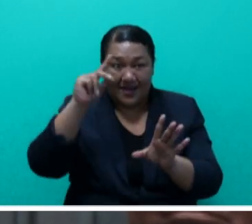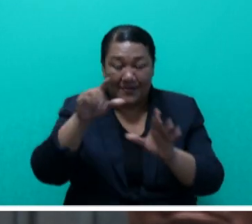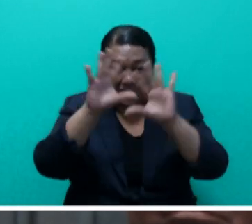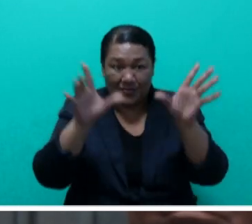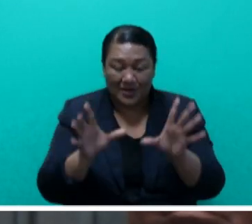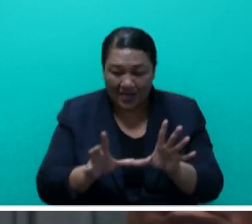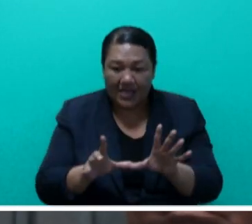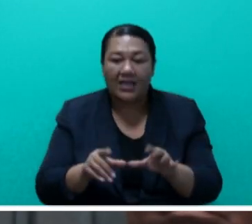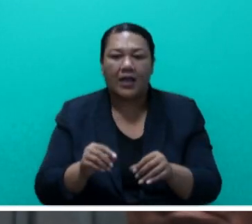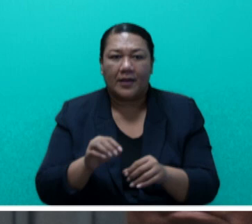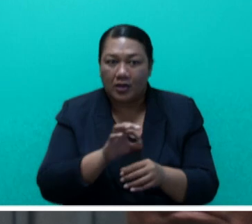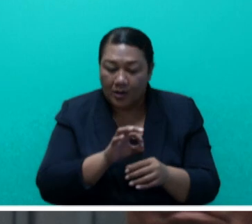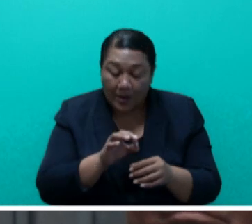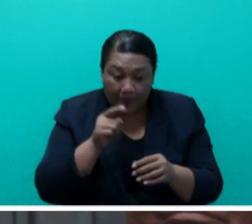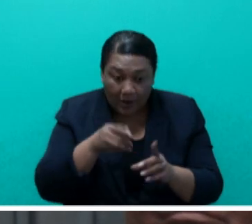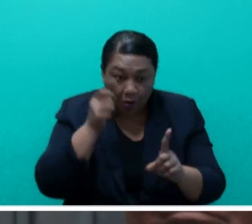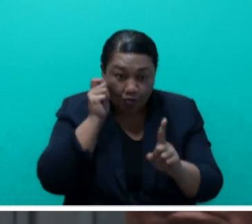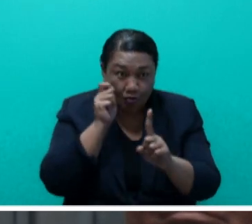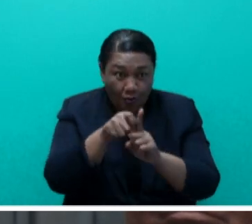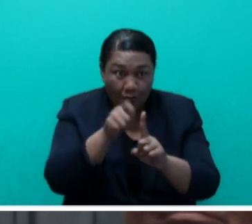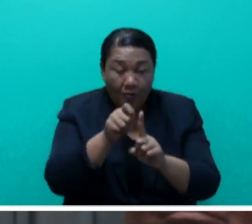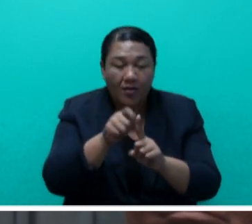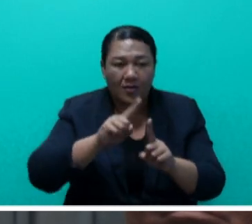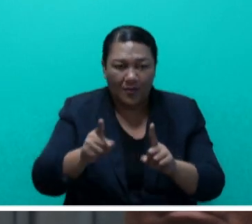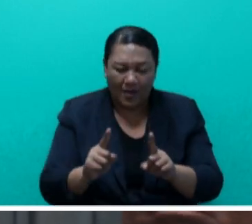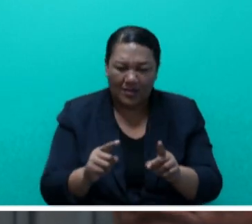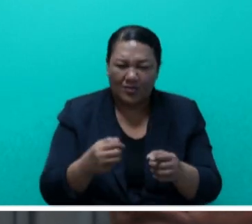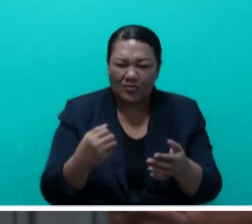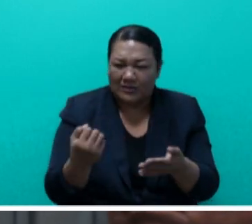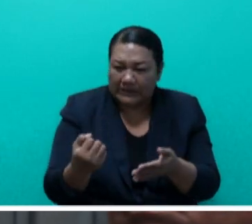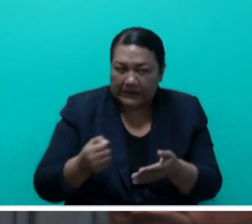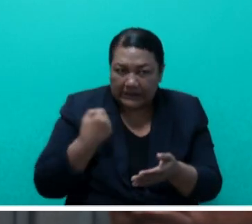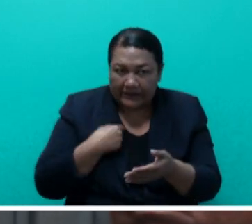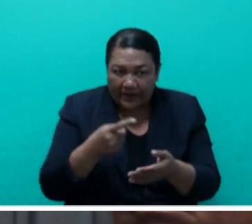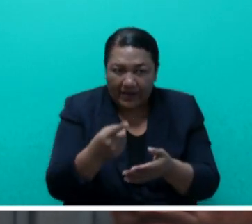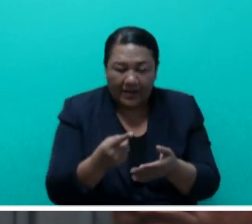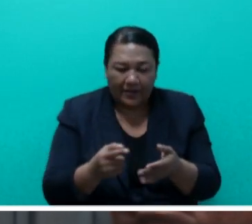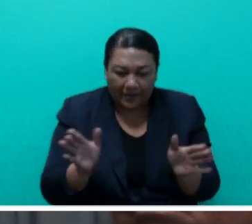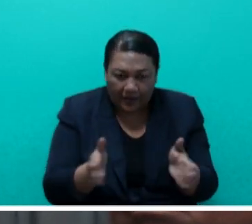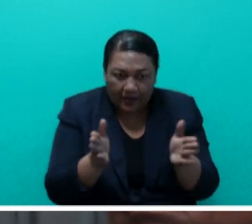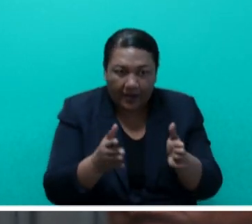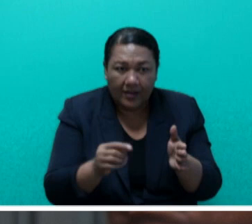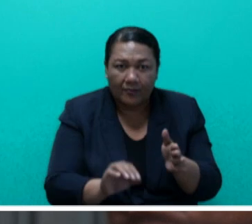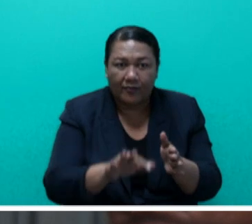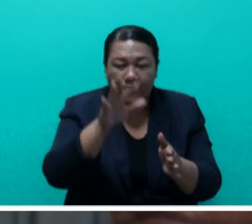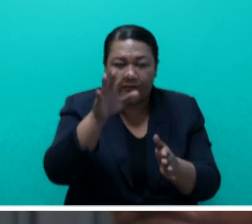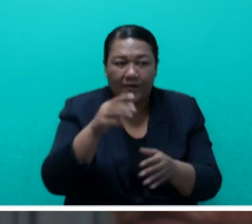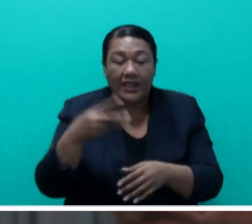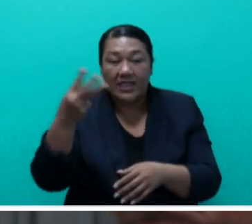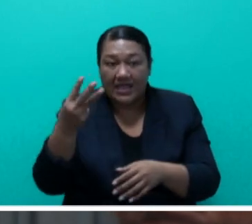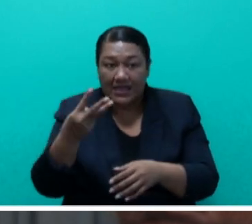vital to achievement of our goal, including implementing trees planting programs such as a 30 million trees in 15 years